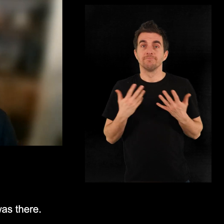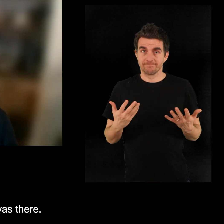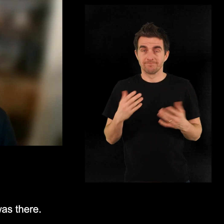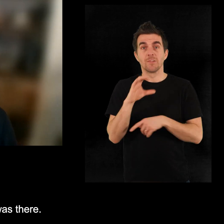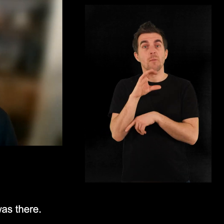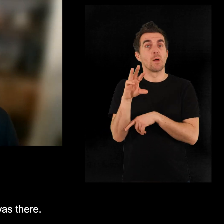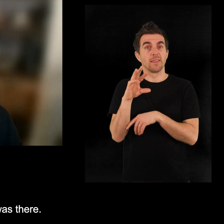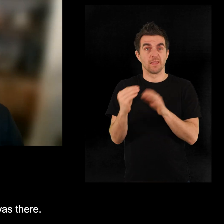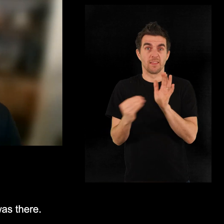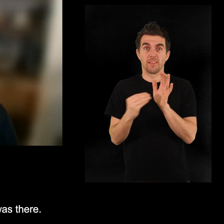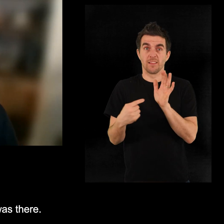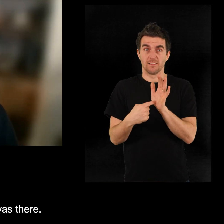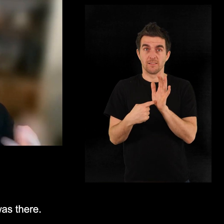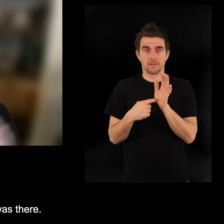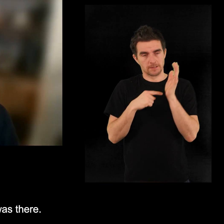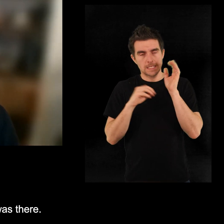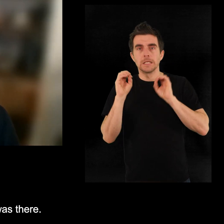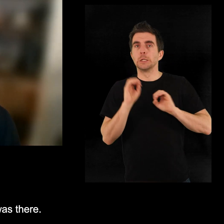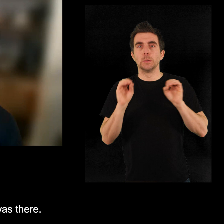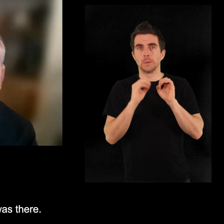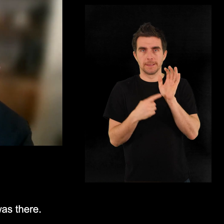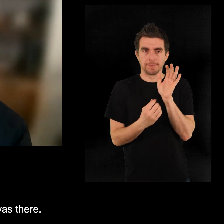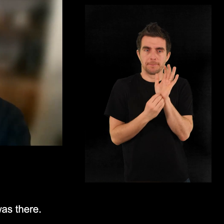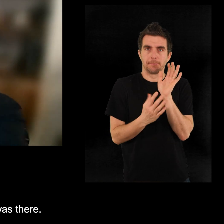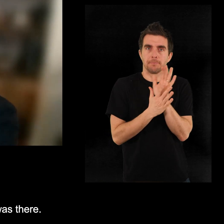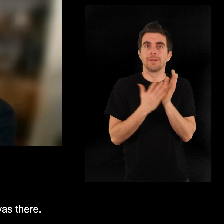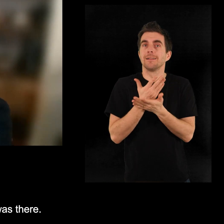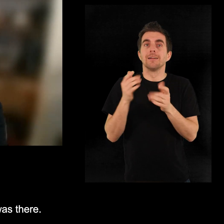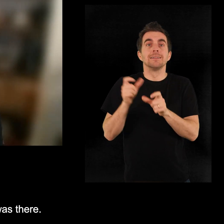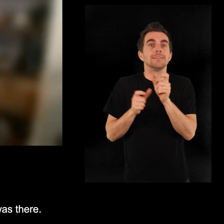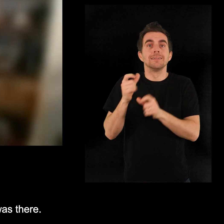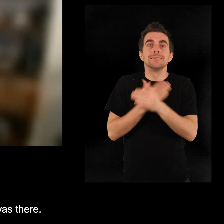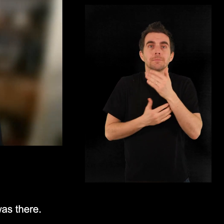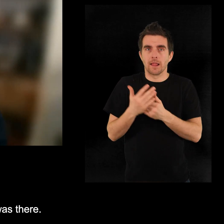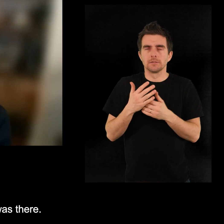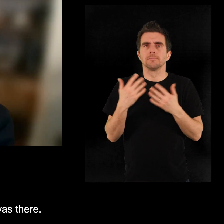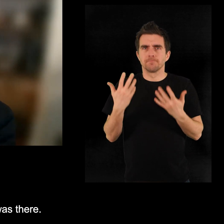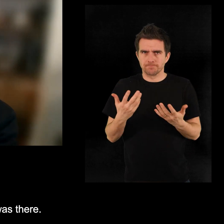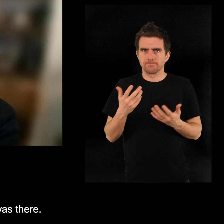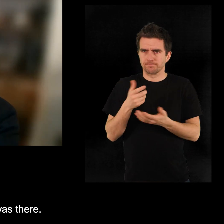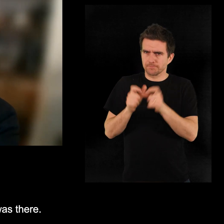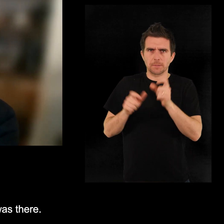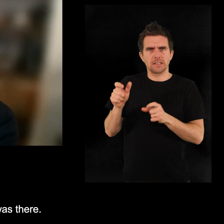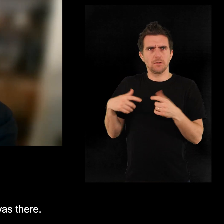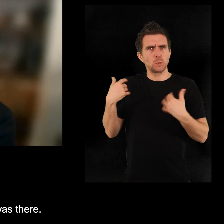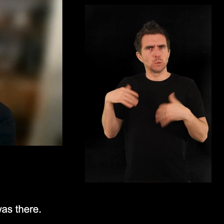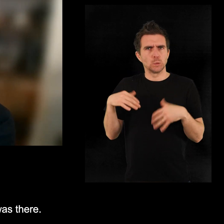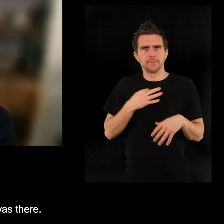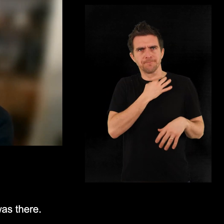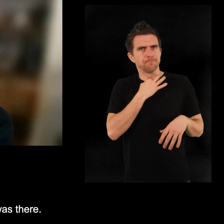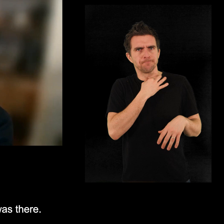of them disabled people, created the Charter in 2012, 6 years after